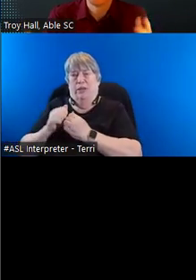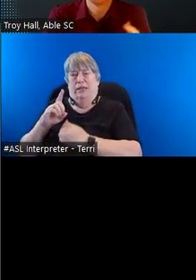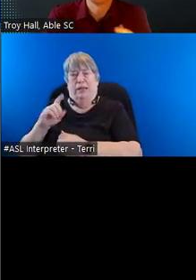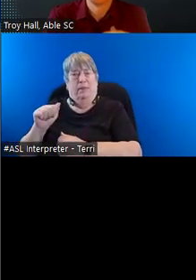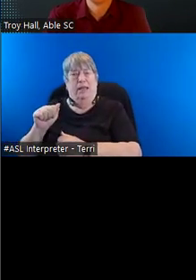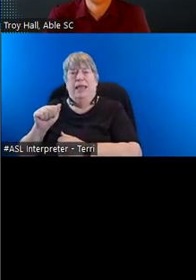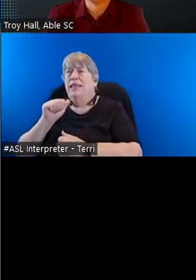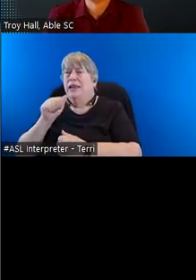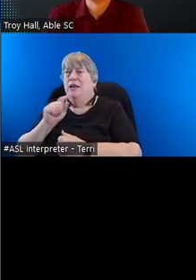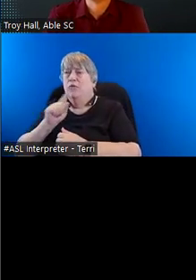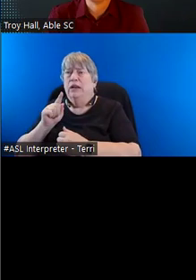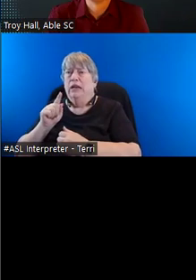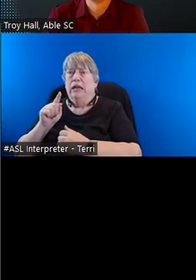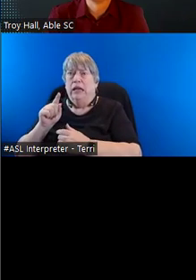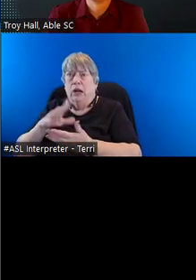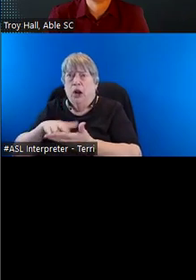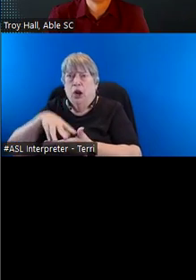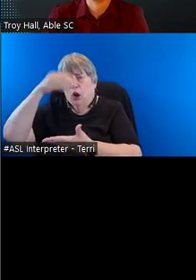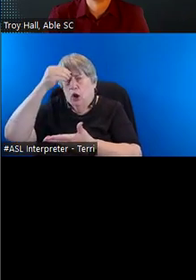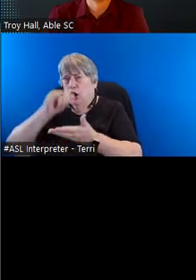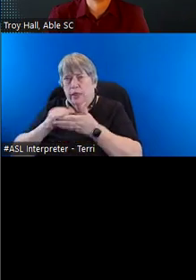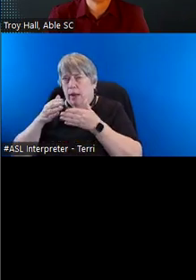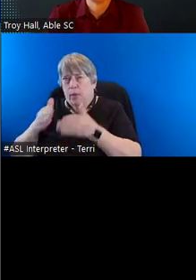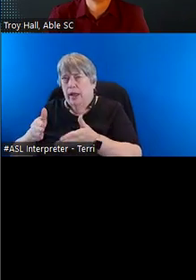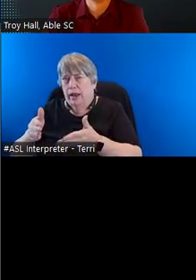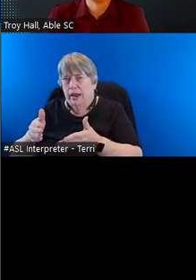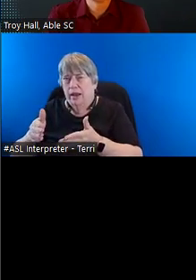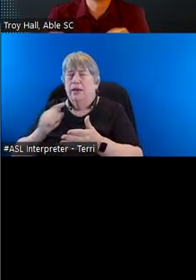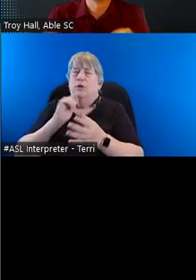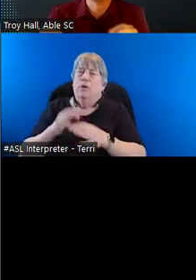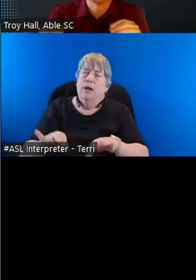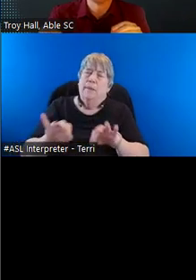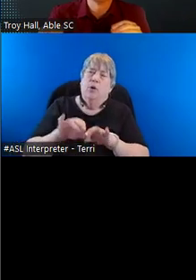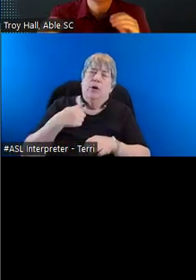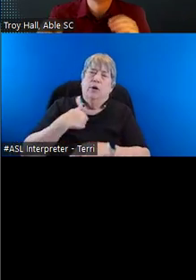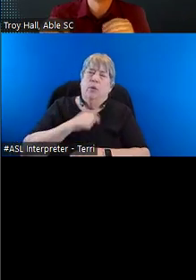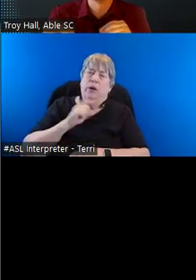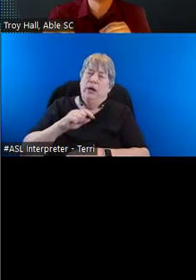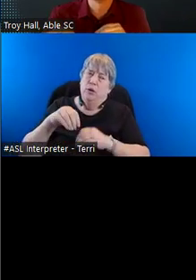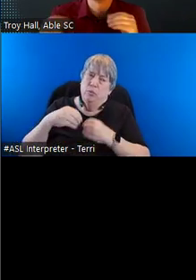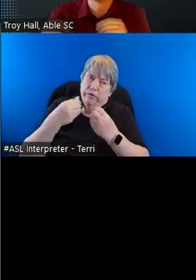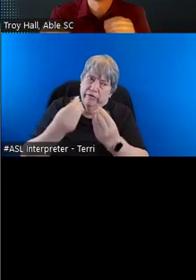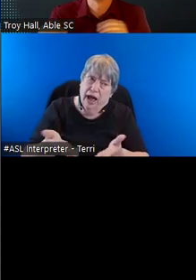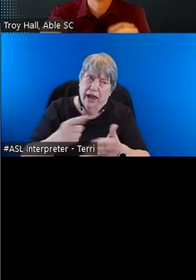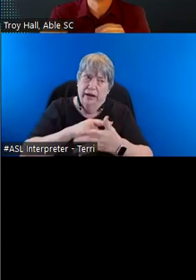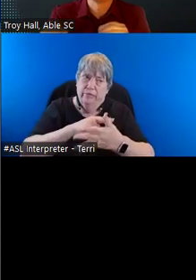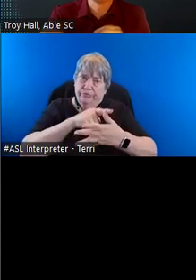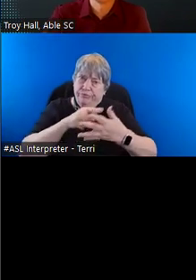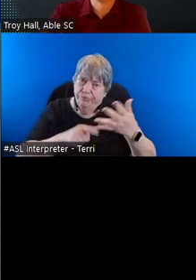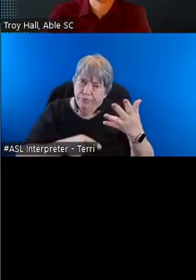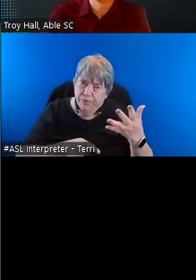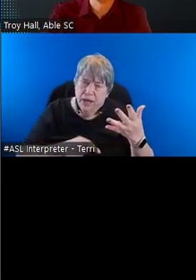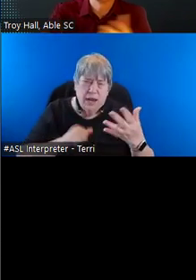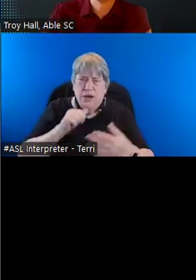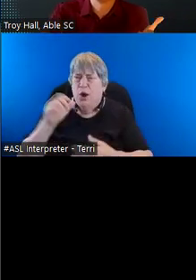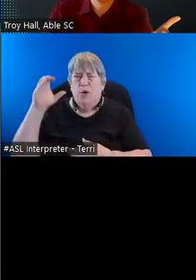systemic issues. And so it's really important that we're able to go in and directly provide these services instead of kind of assuming that they